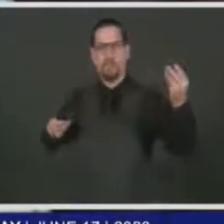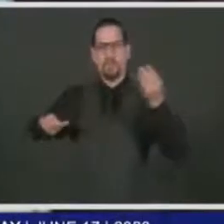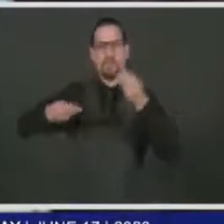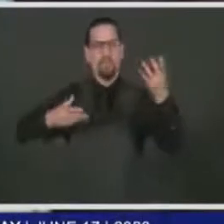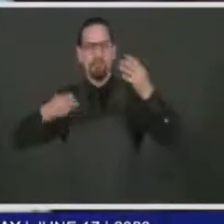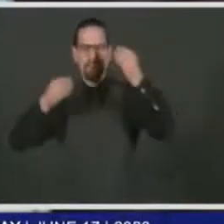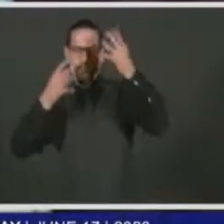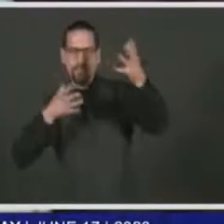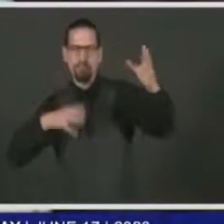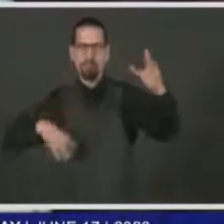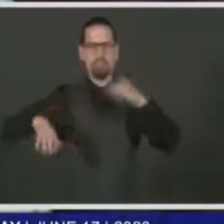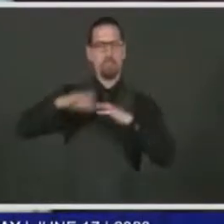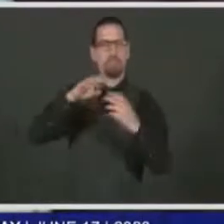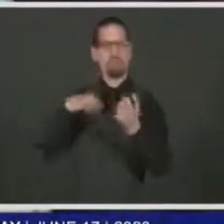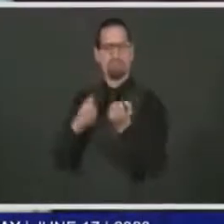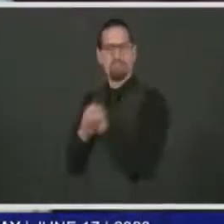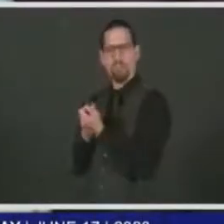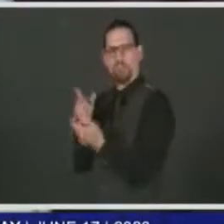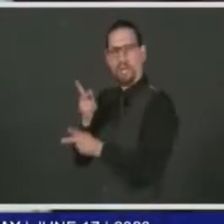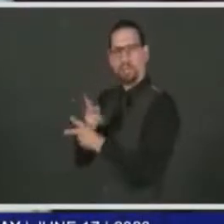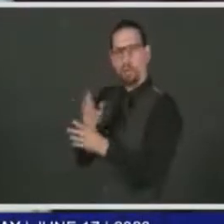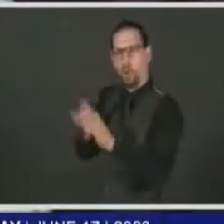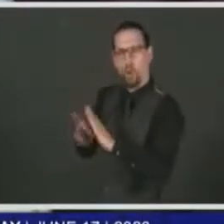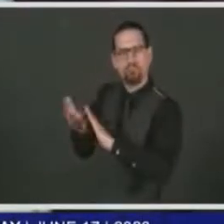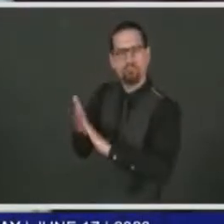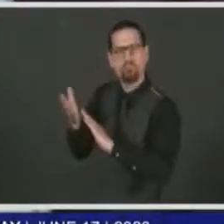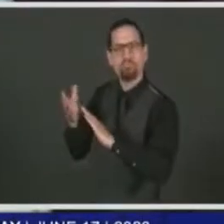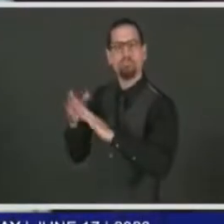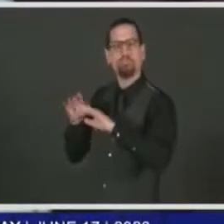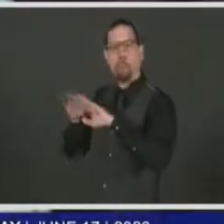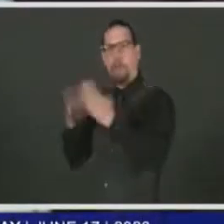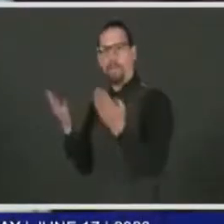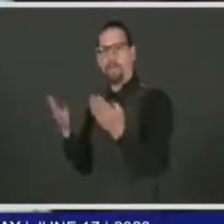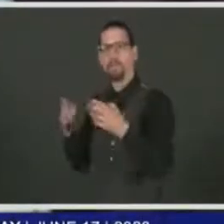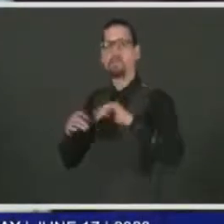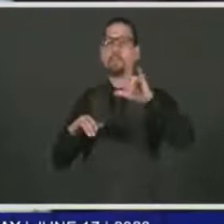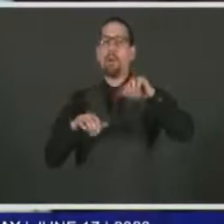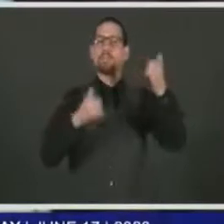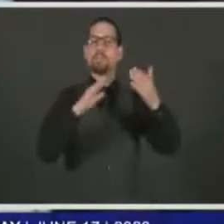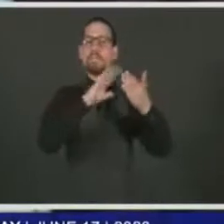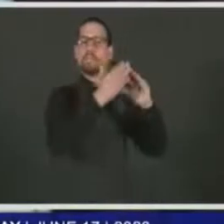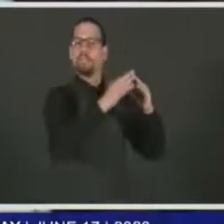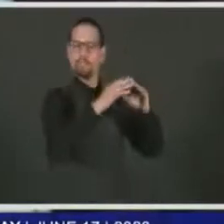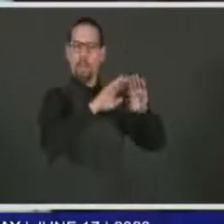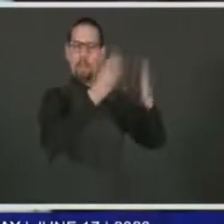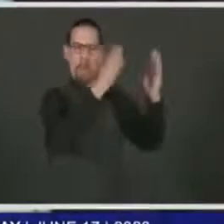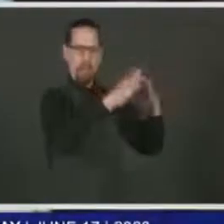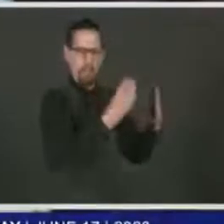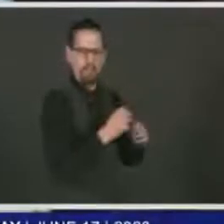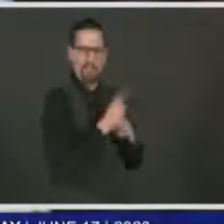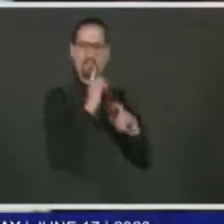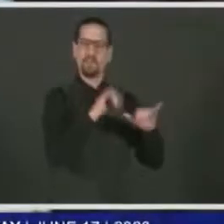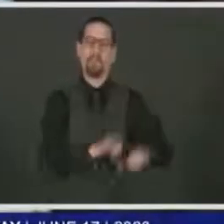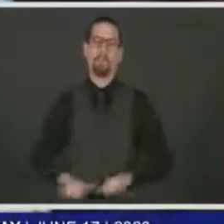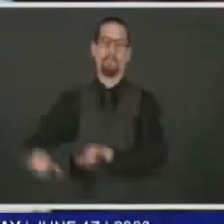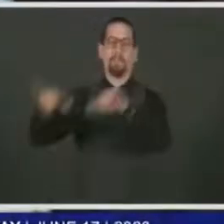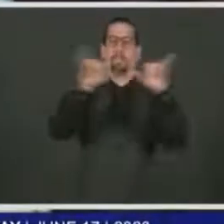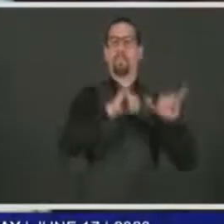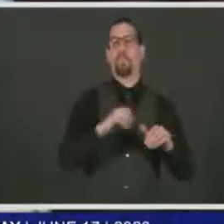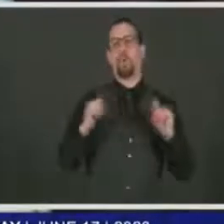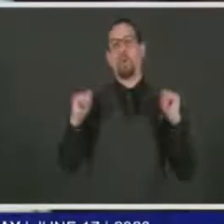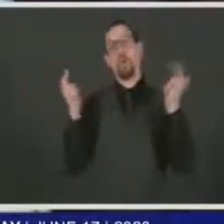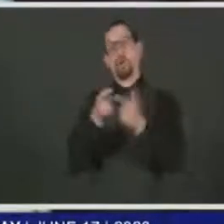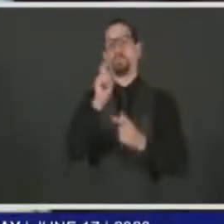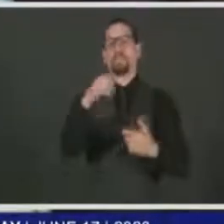all kids deserve an equal opportunity to be in school, to be learning, and to be thriving. And we're going to be